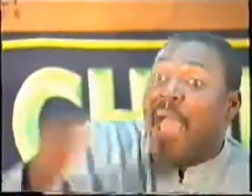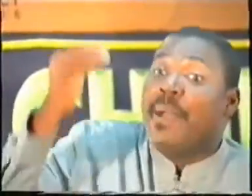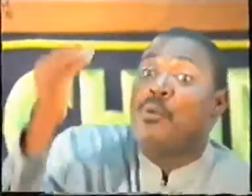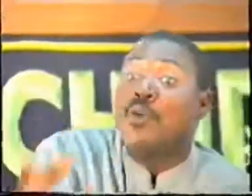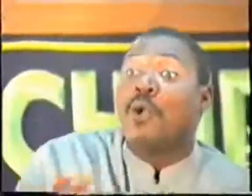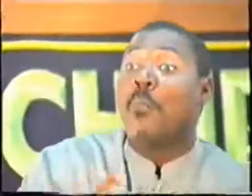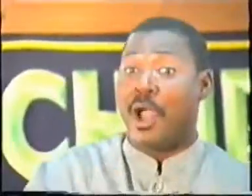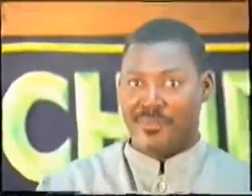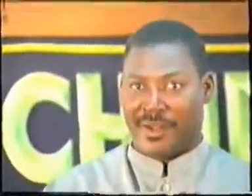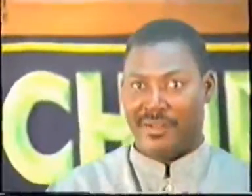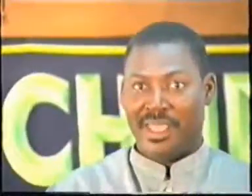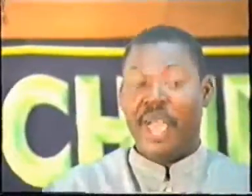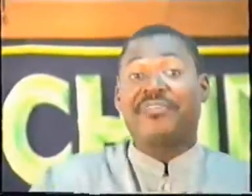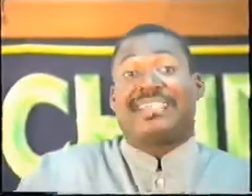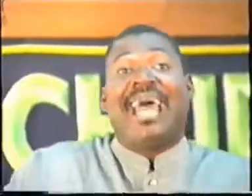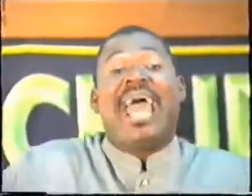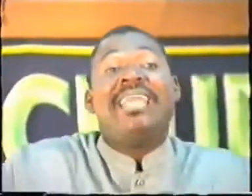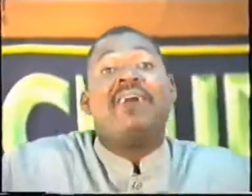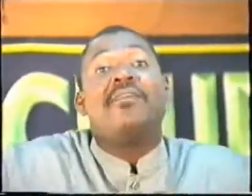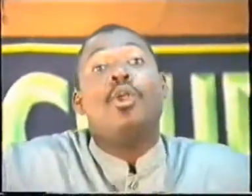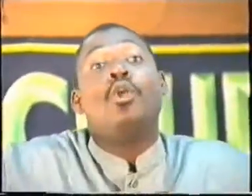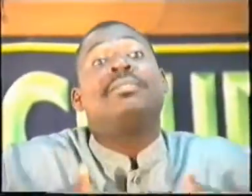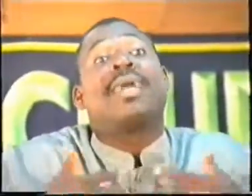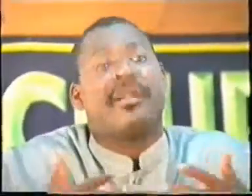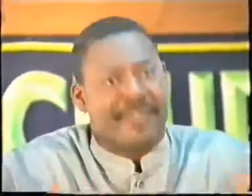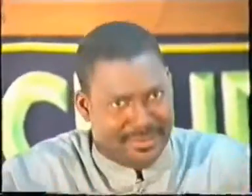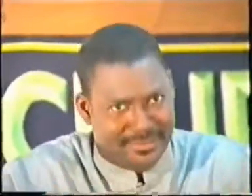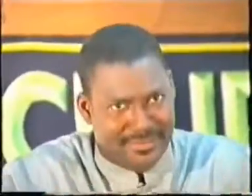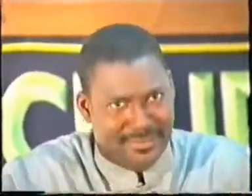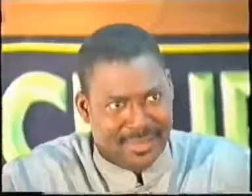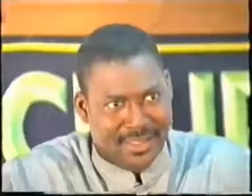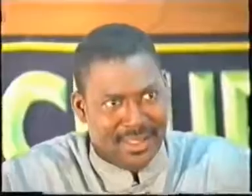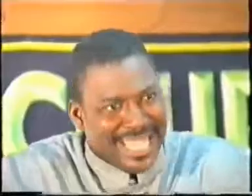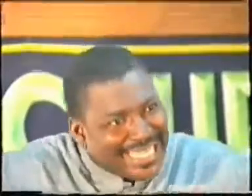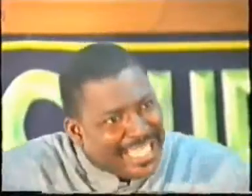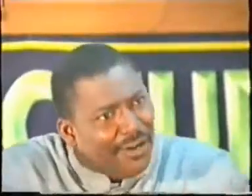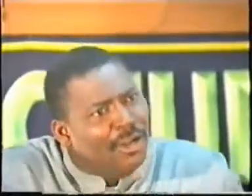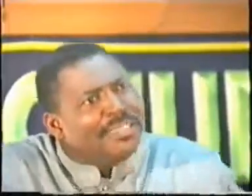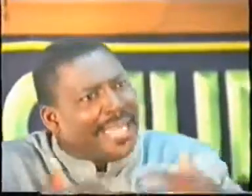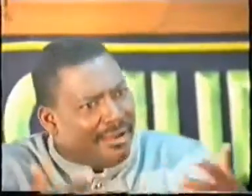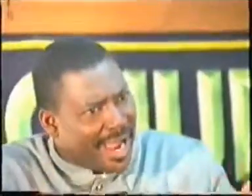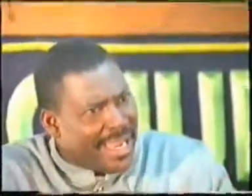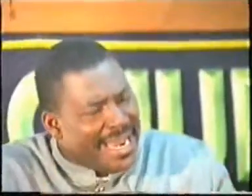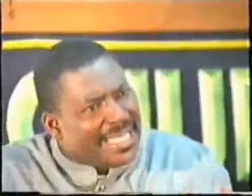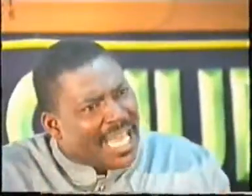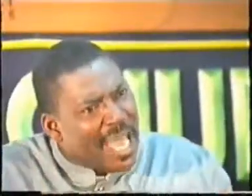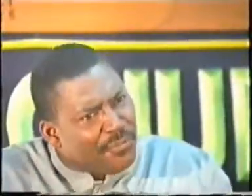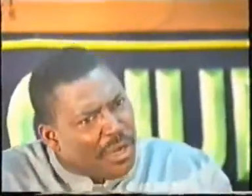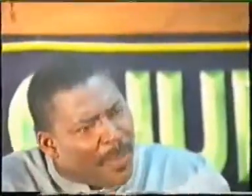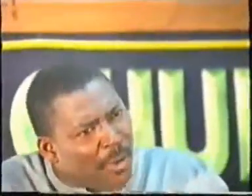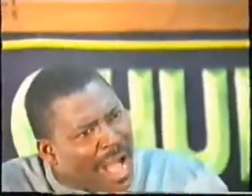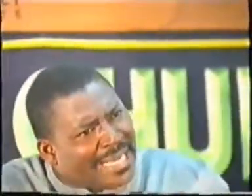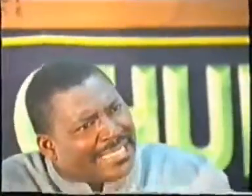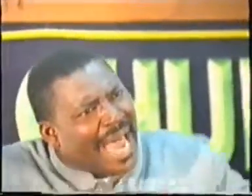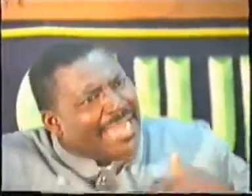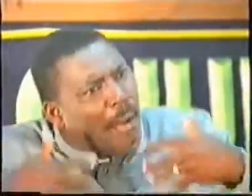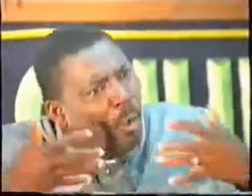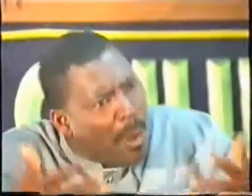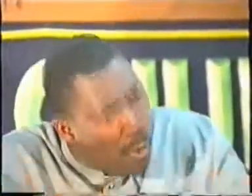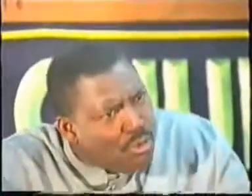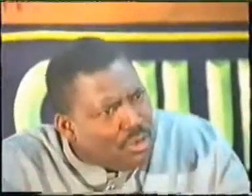sika ɛbɛboa onyankopɔn adwuma no ɛtwa sɛ ɛyɛ voluntary yɛka sɛ voluntary a na kyɛ sɛ ɛfiri onipa no